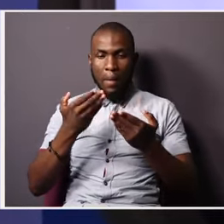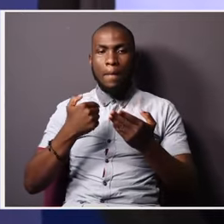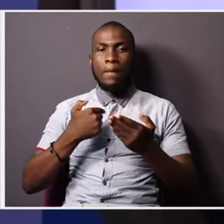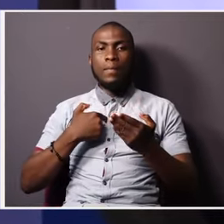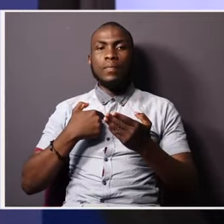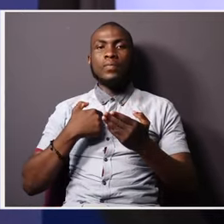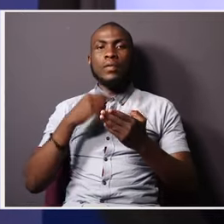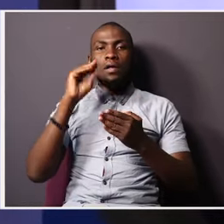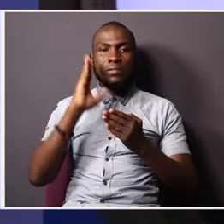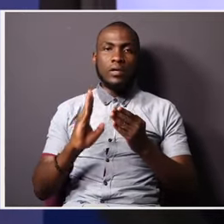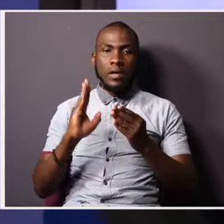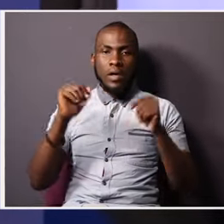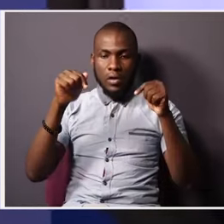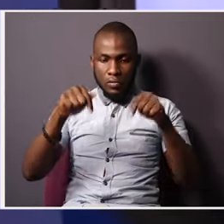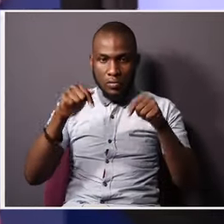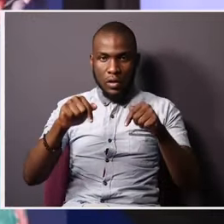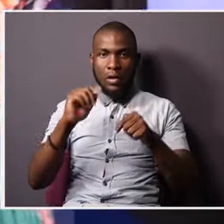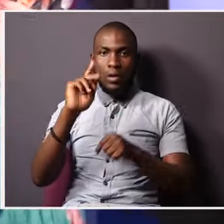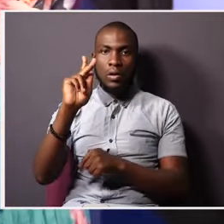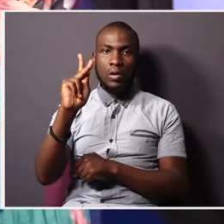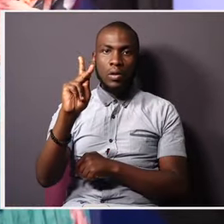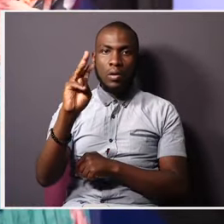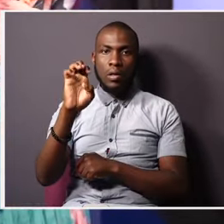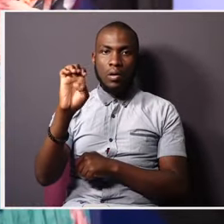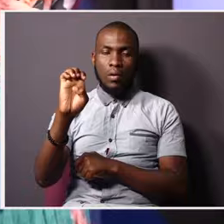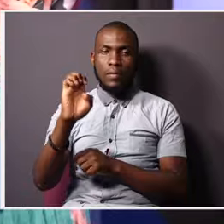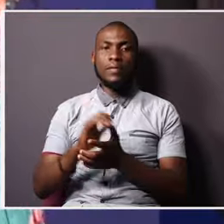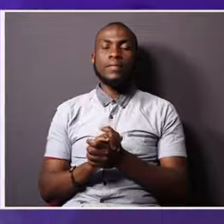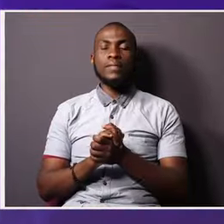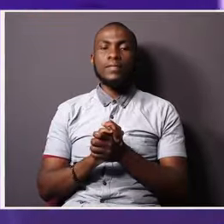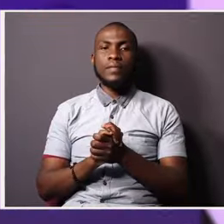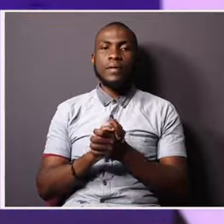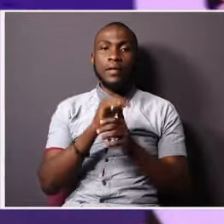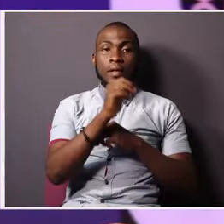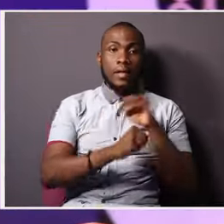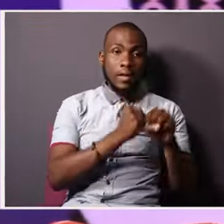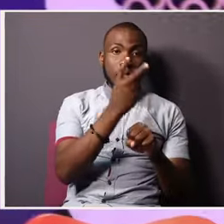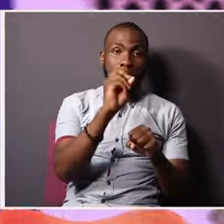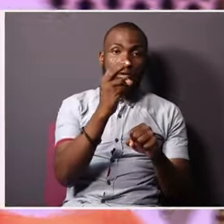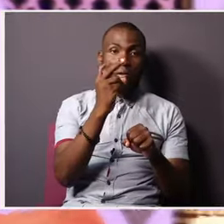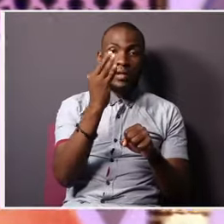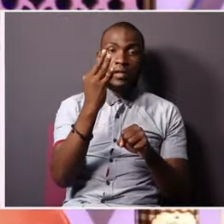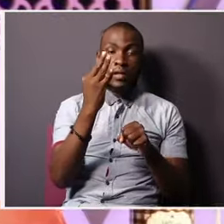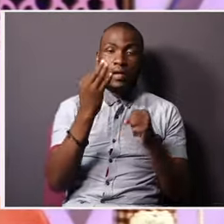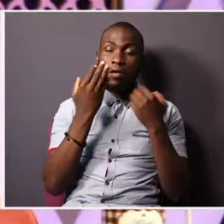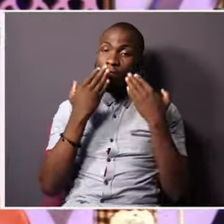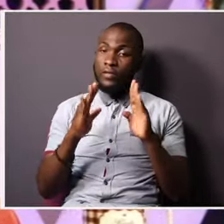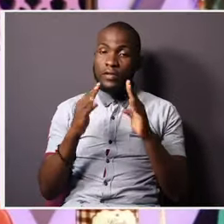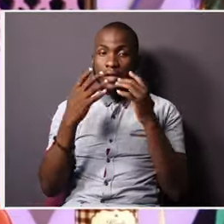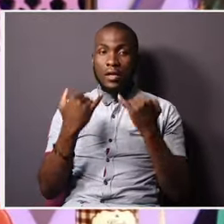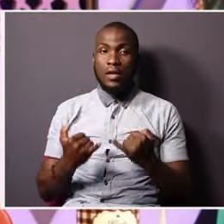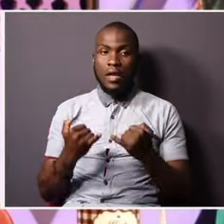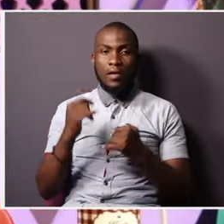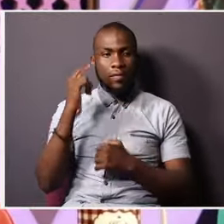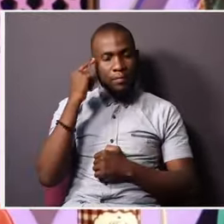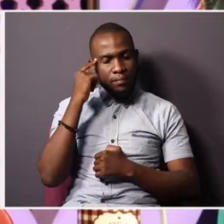welcome our speaker of today, Reverend Kwame Rubadiri. Thank you. Thanks, Kerry. 2023 is over. Yes. And